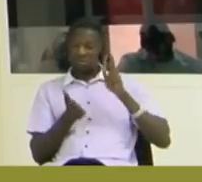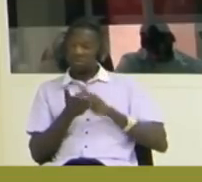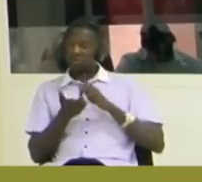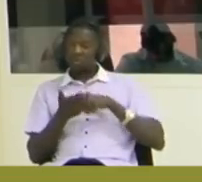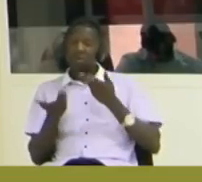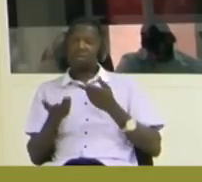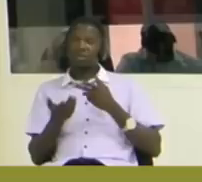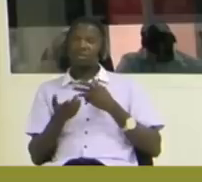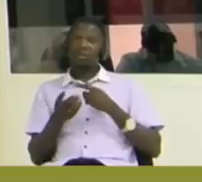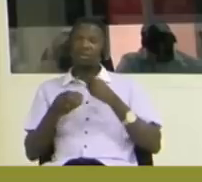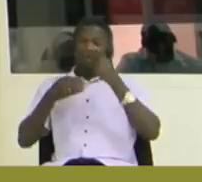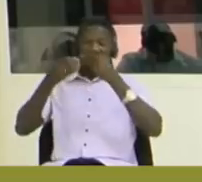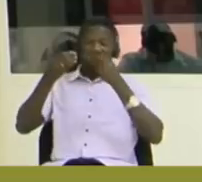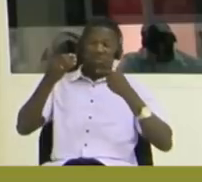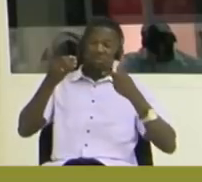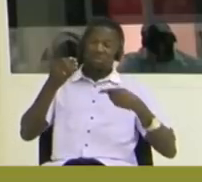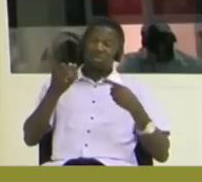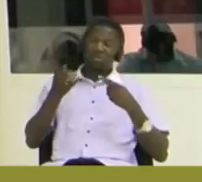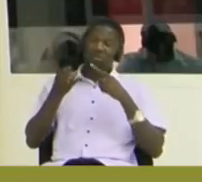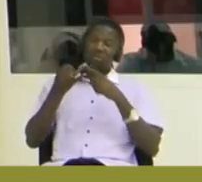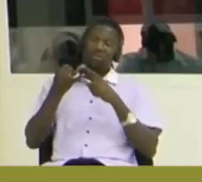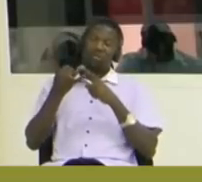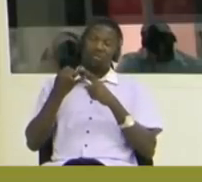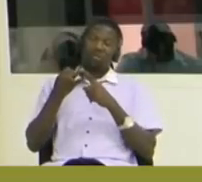implemented. So there were